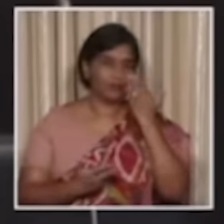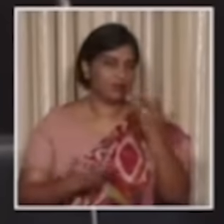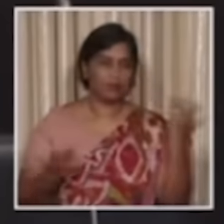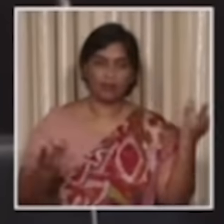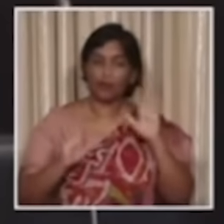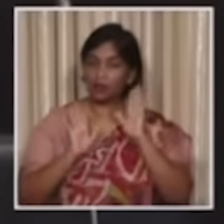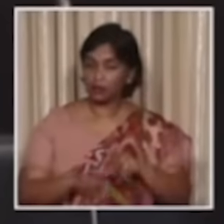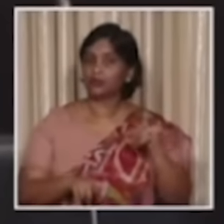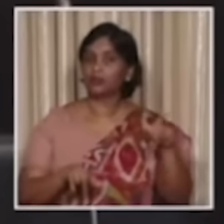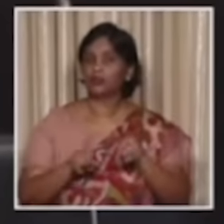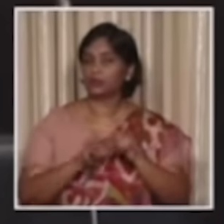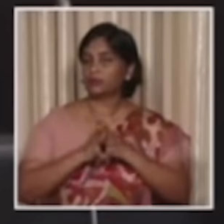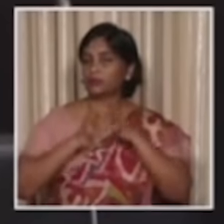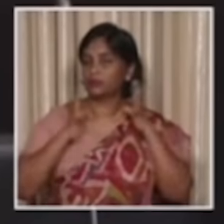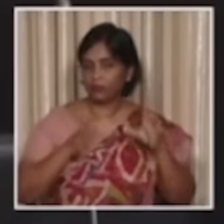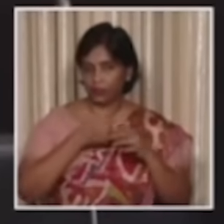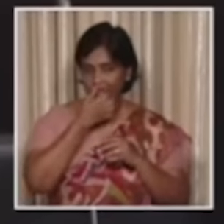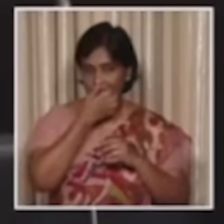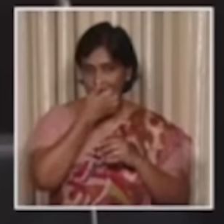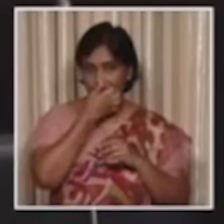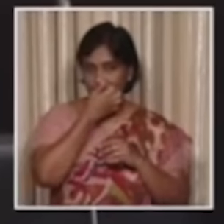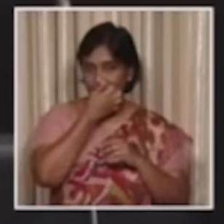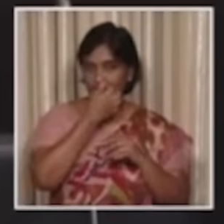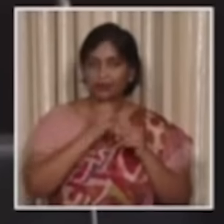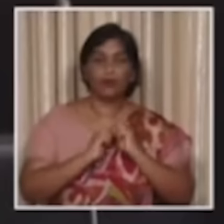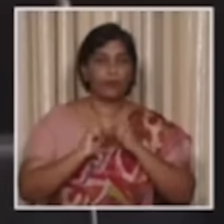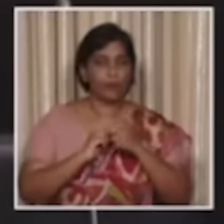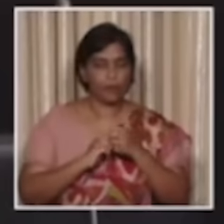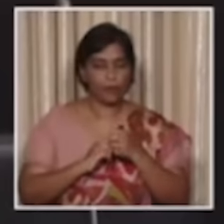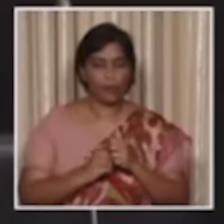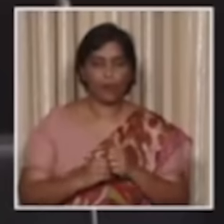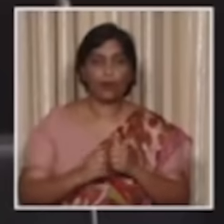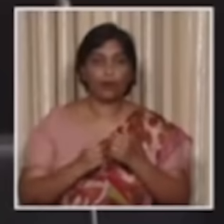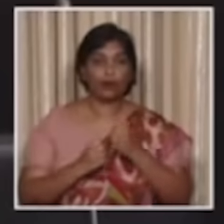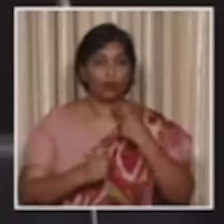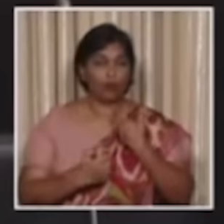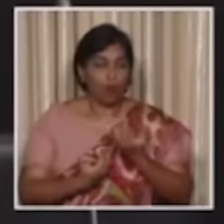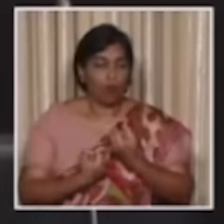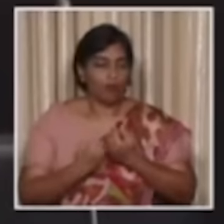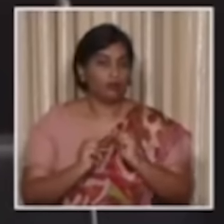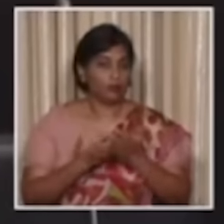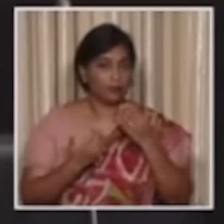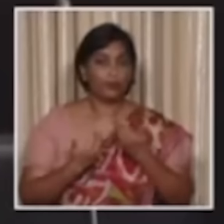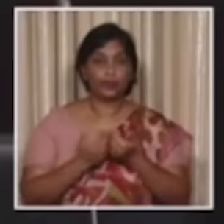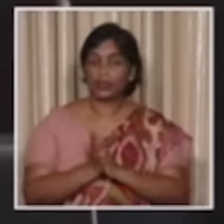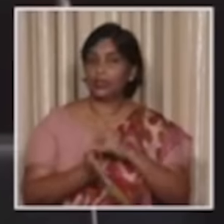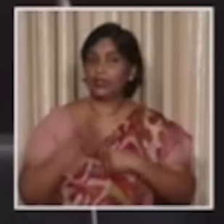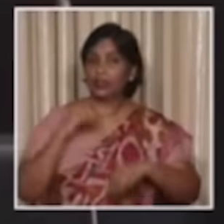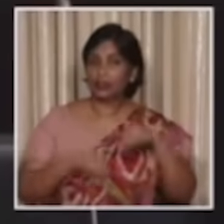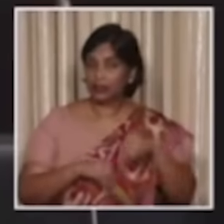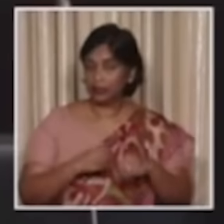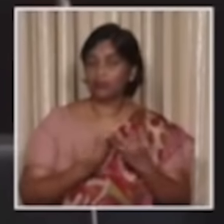Namuth me wage vishala viyasanayak womanawen nathi karala tamange desapalana